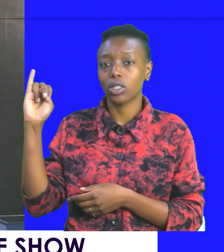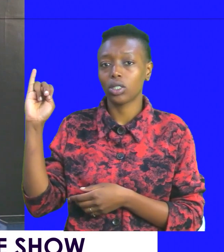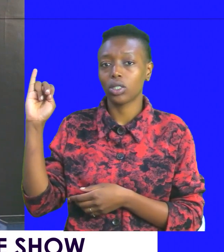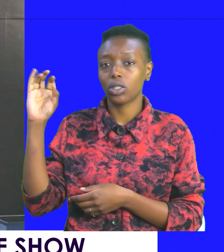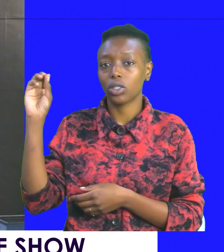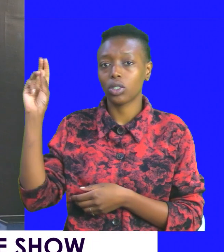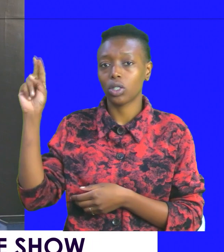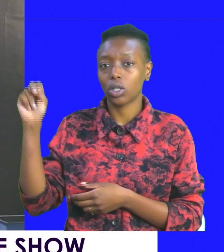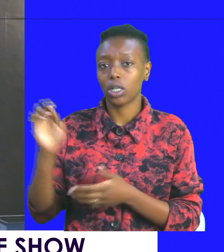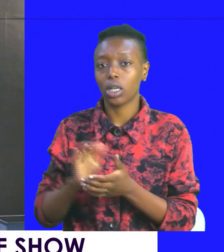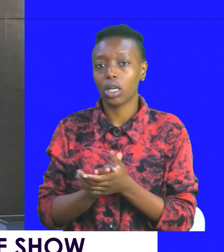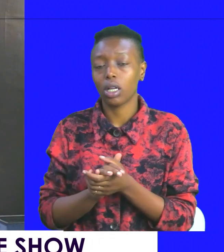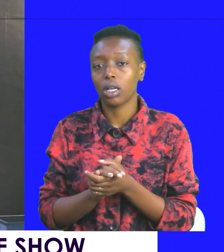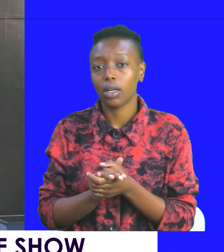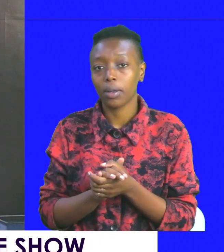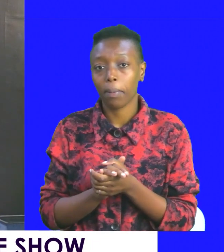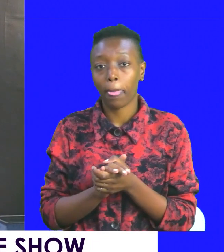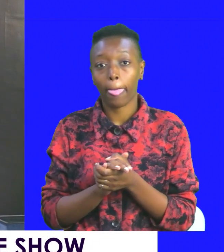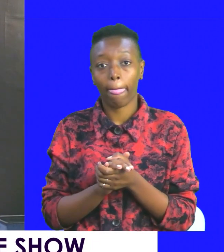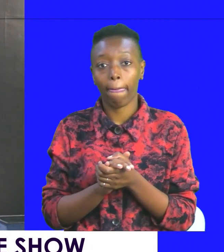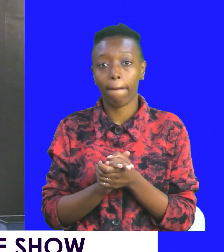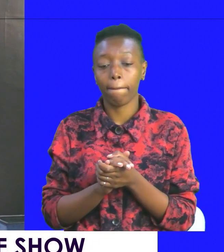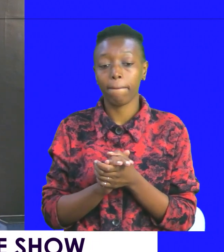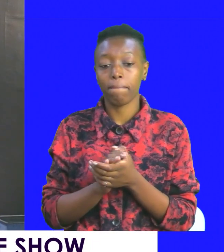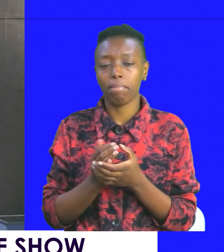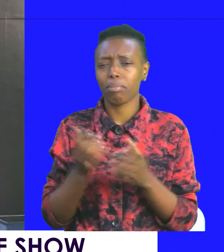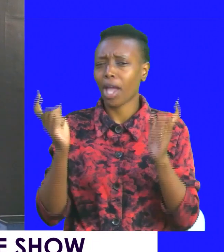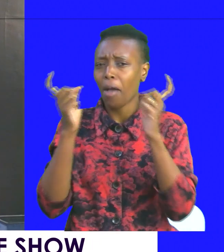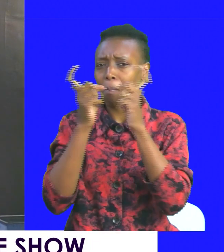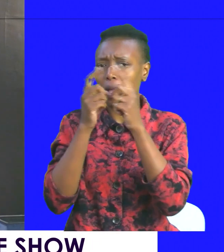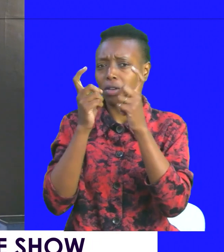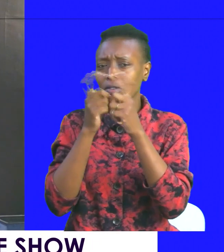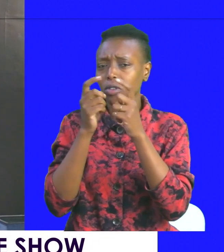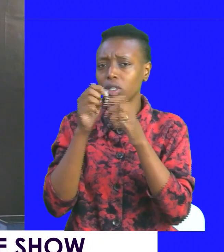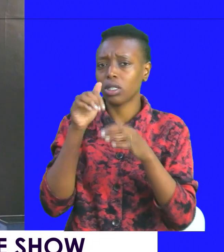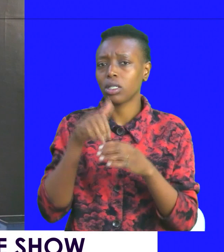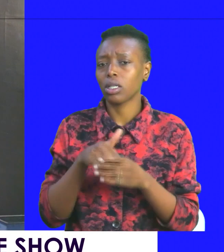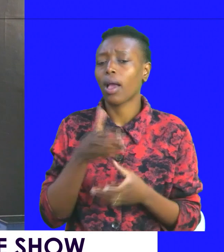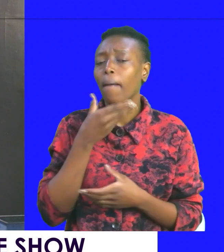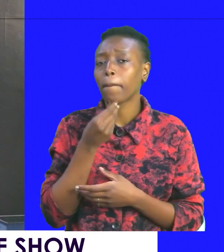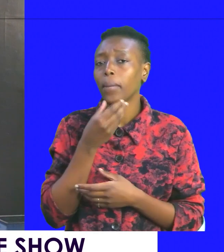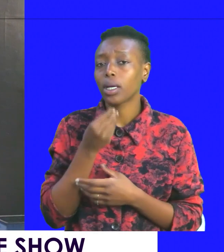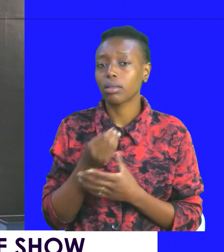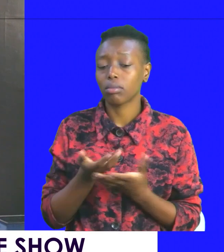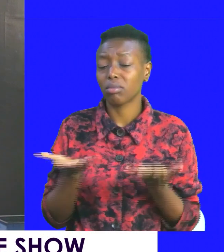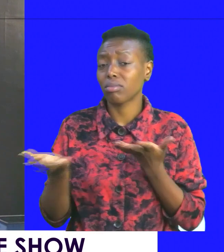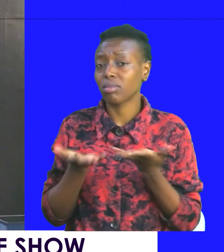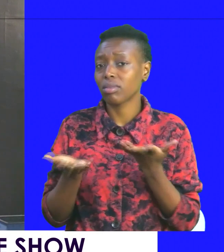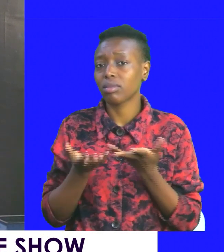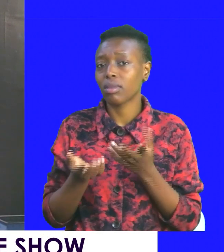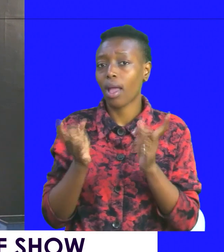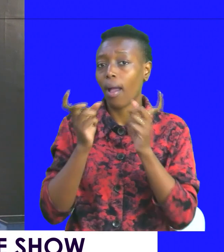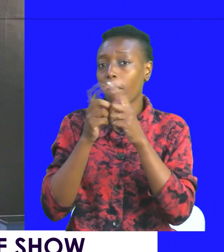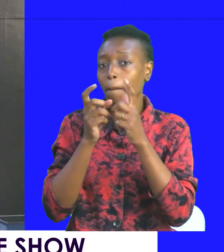and talking, it may be painful to you as a man. It may be excruciating for you